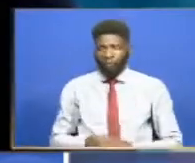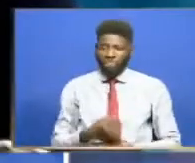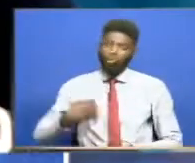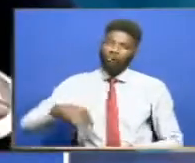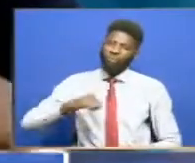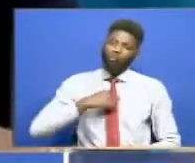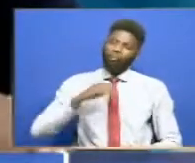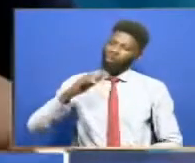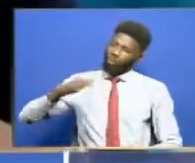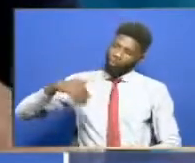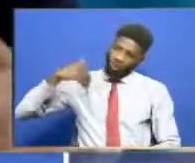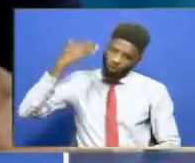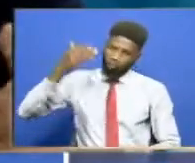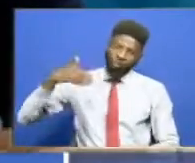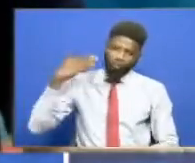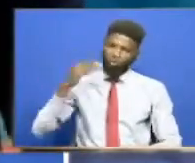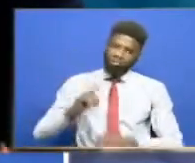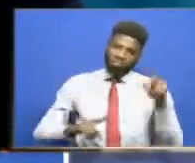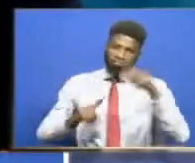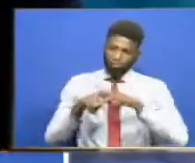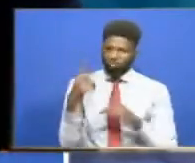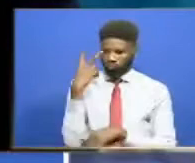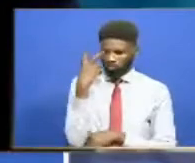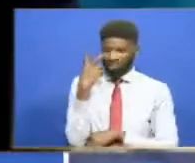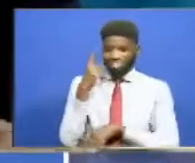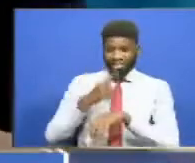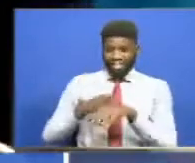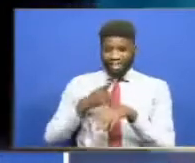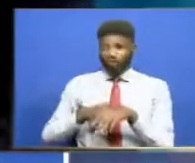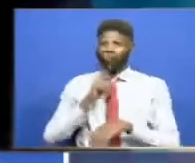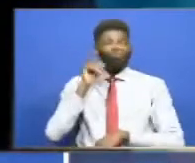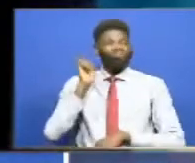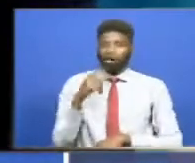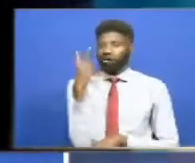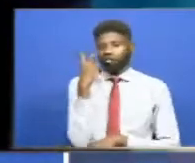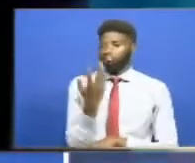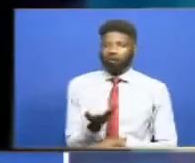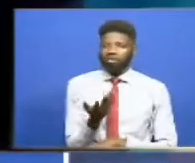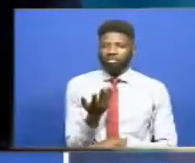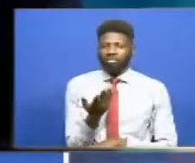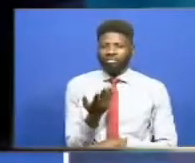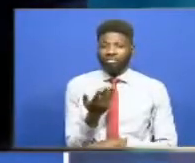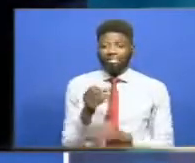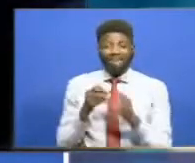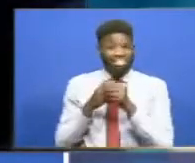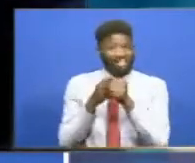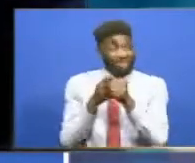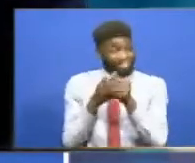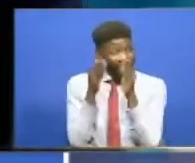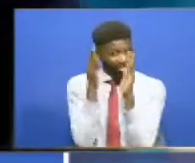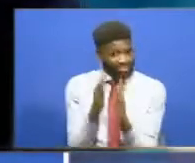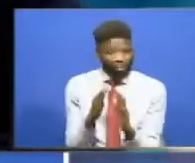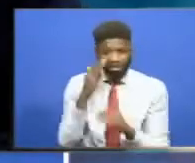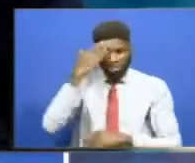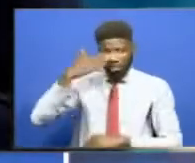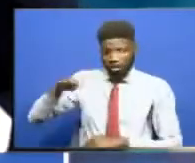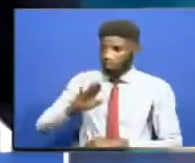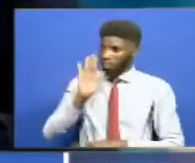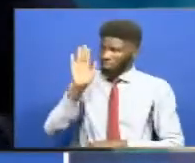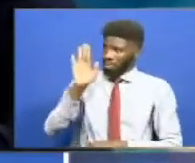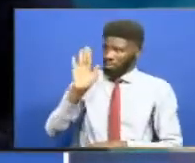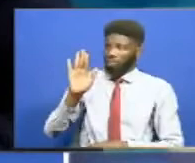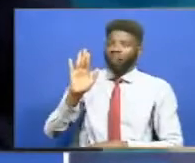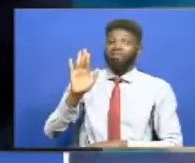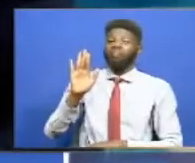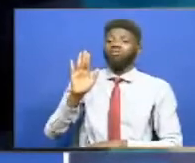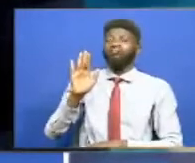of creating suspicions where there should be none. You know, but the leadership of Parliament have been chosen